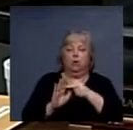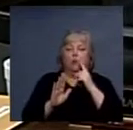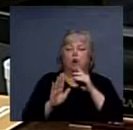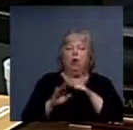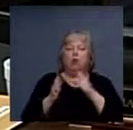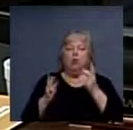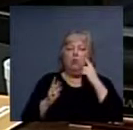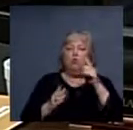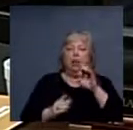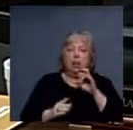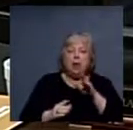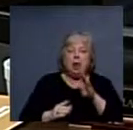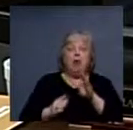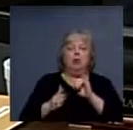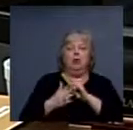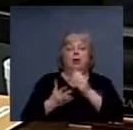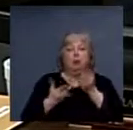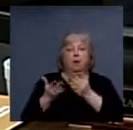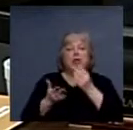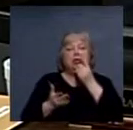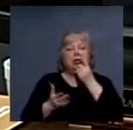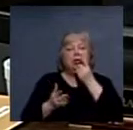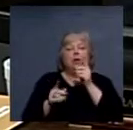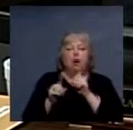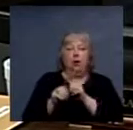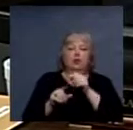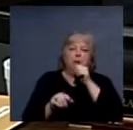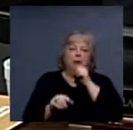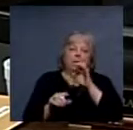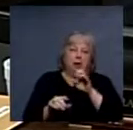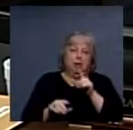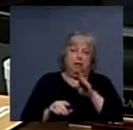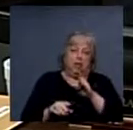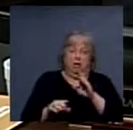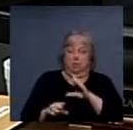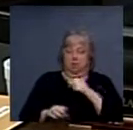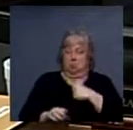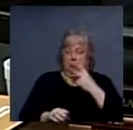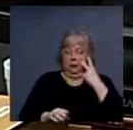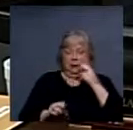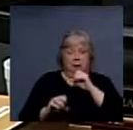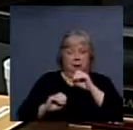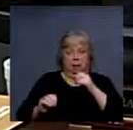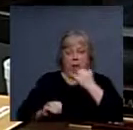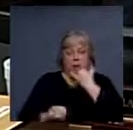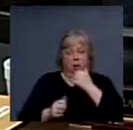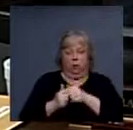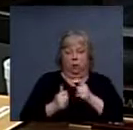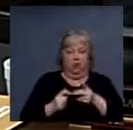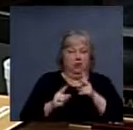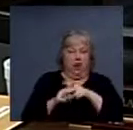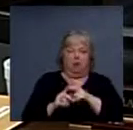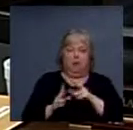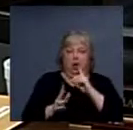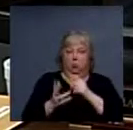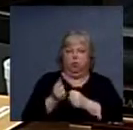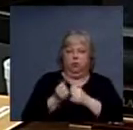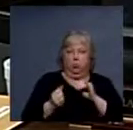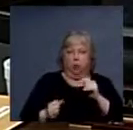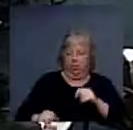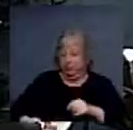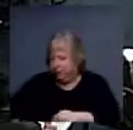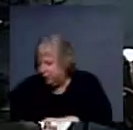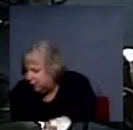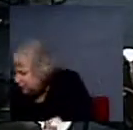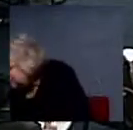for a club that serves dinner as a private club. And I don't see anything wrong with this application whatsoever, and I'll be supportive.